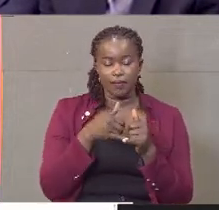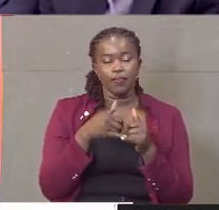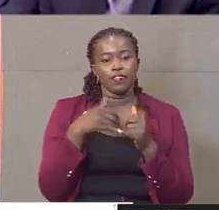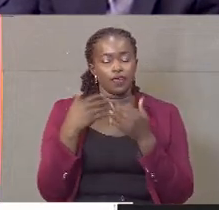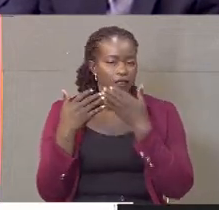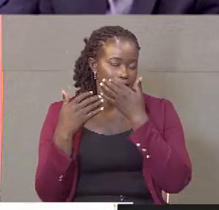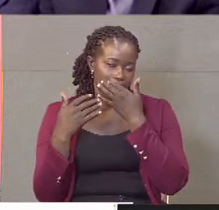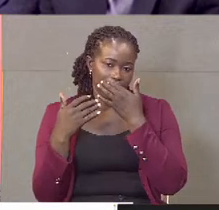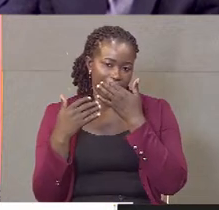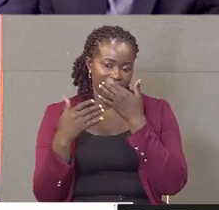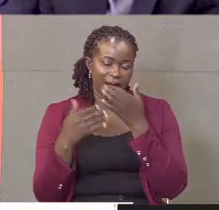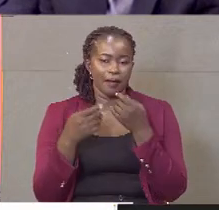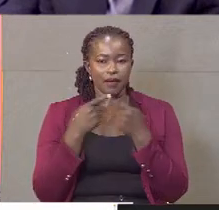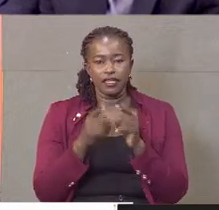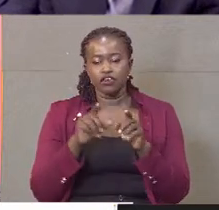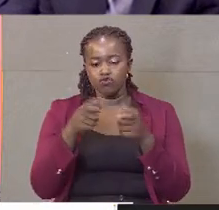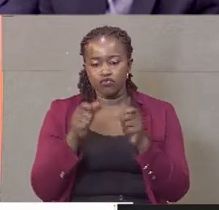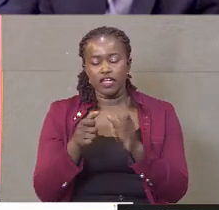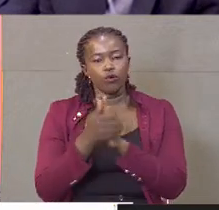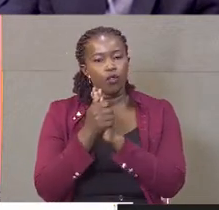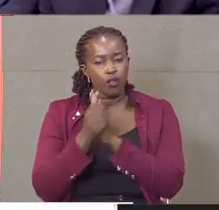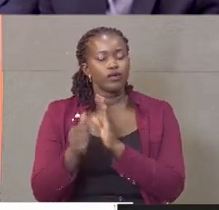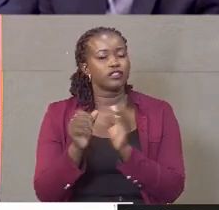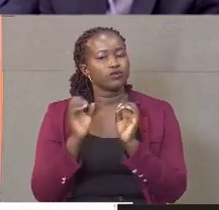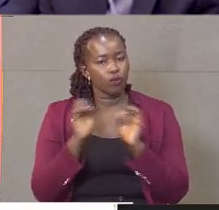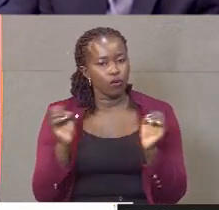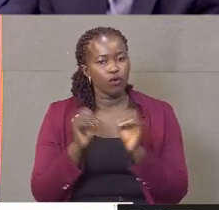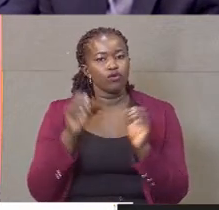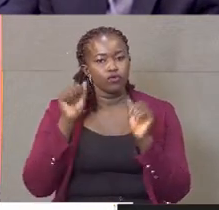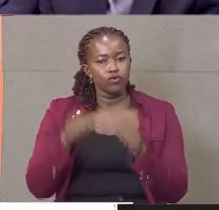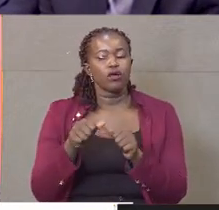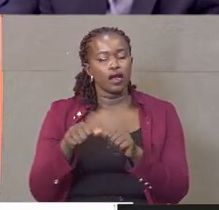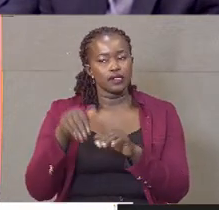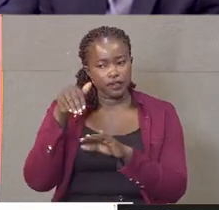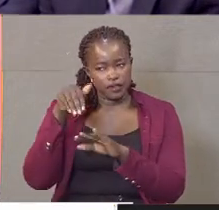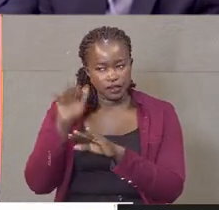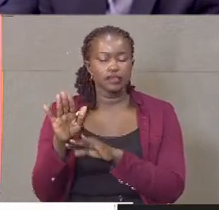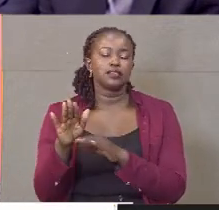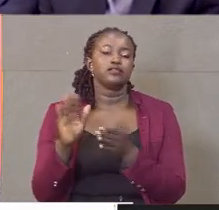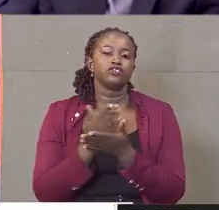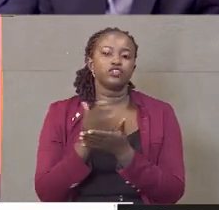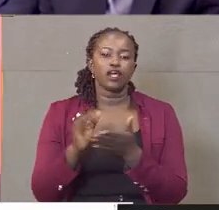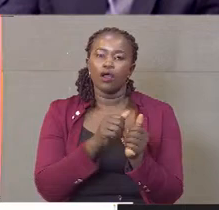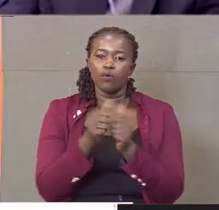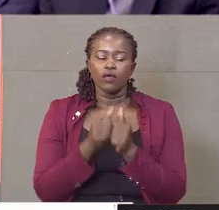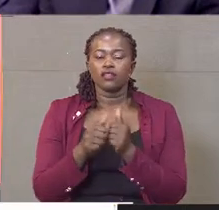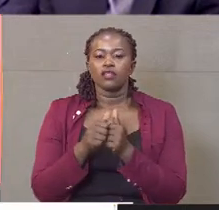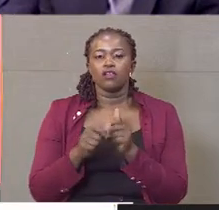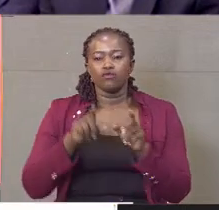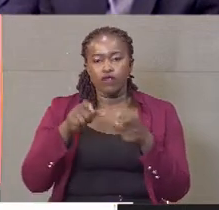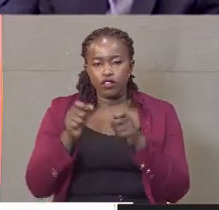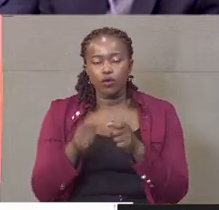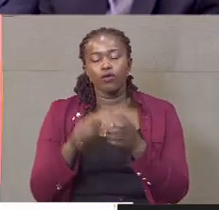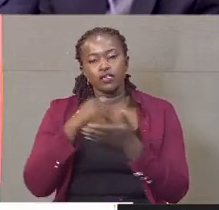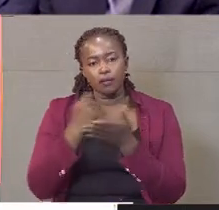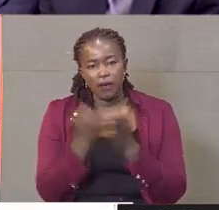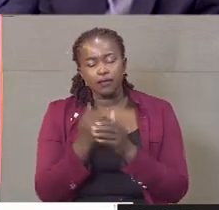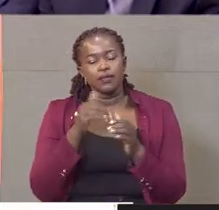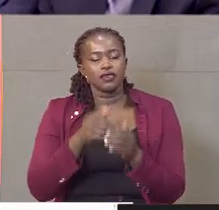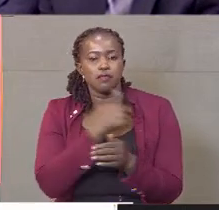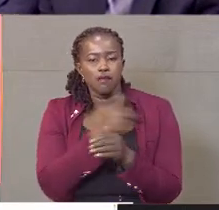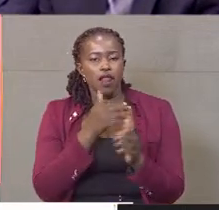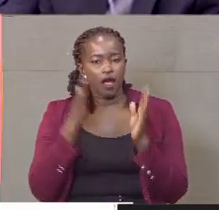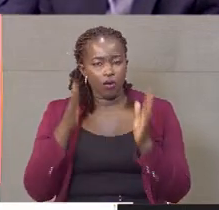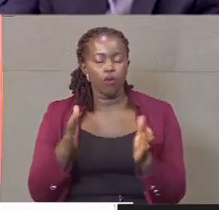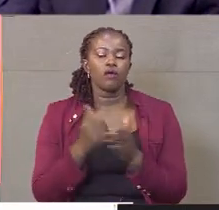and you don't have a radiologist, you can digitally share it with radiology department in Morago. They do the interpretation, they